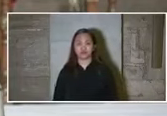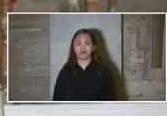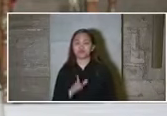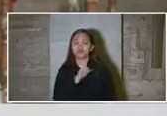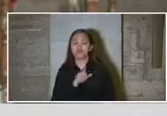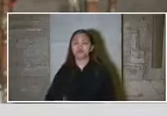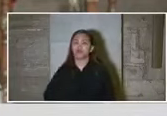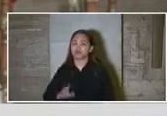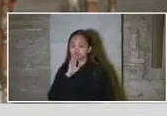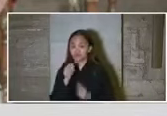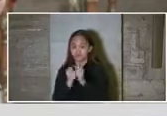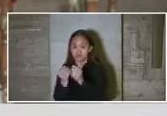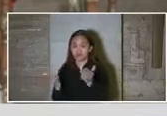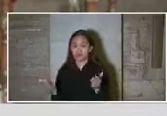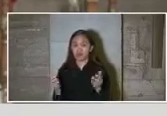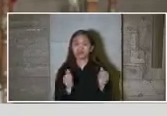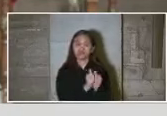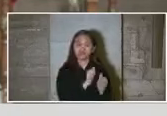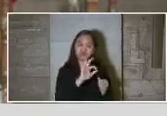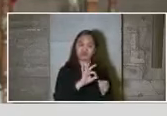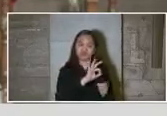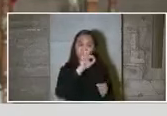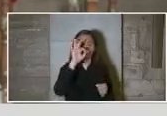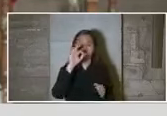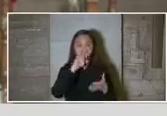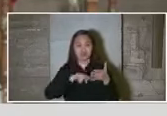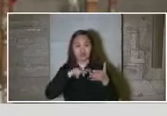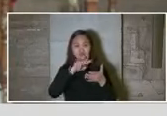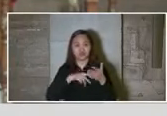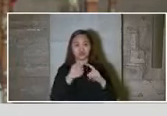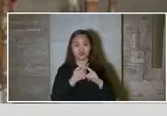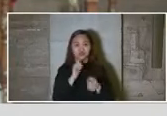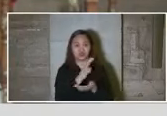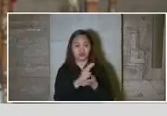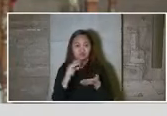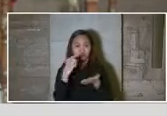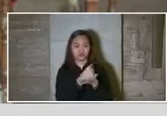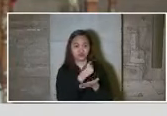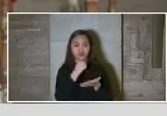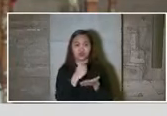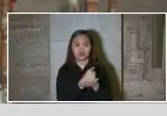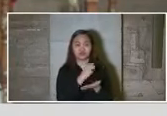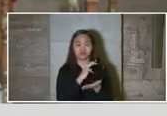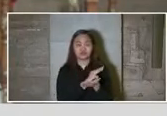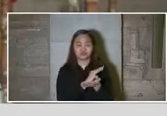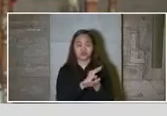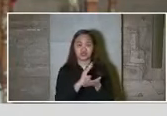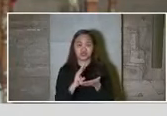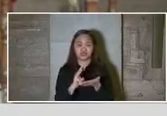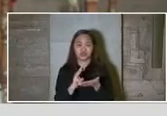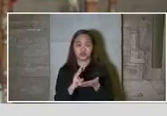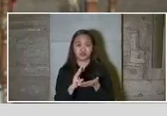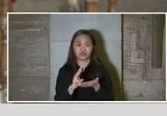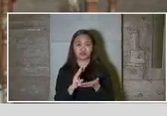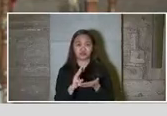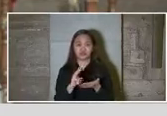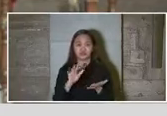The Lord be with you. And with your spirit. A reading from the Holy Gospel according to